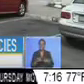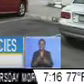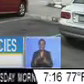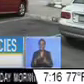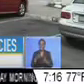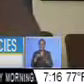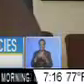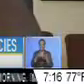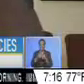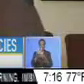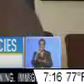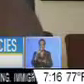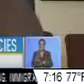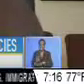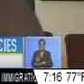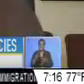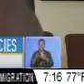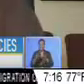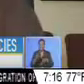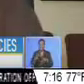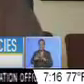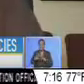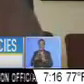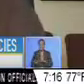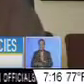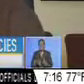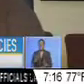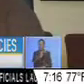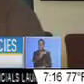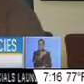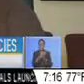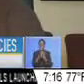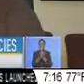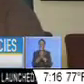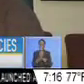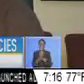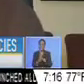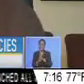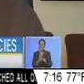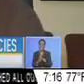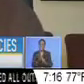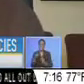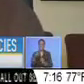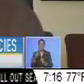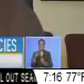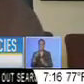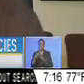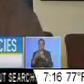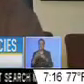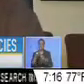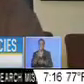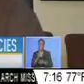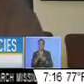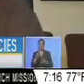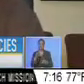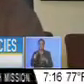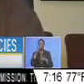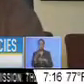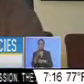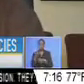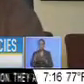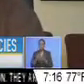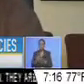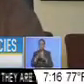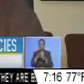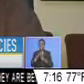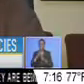their inspections. Our enforcement officers are skilled, have that skill in determining whether the grouper was fresh or not. And the